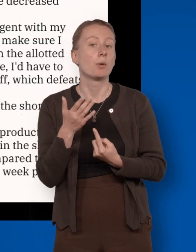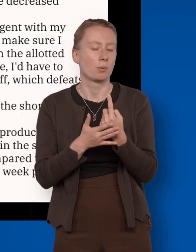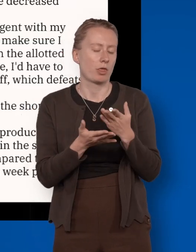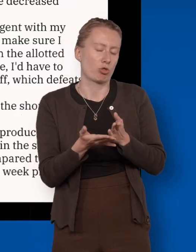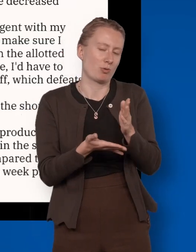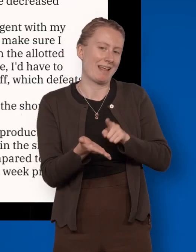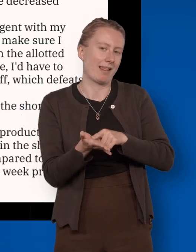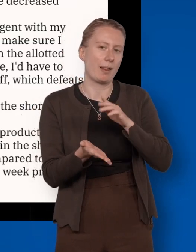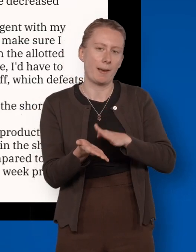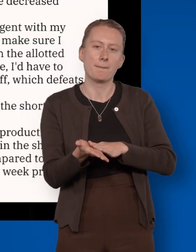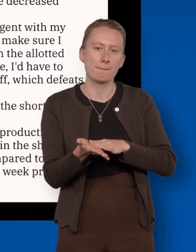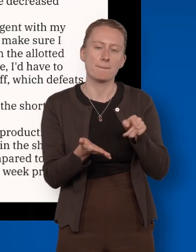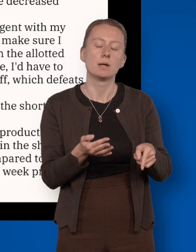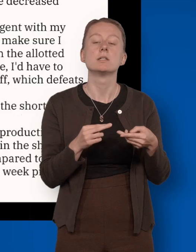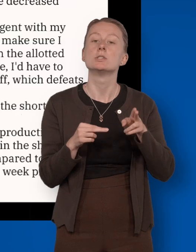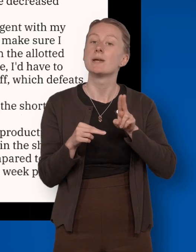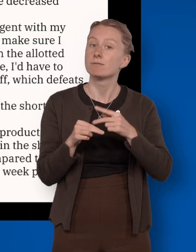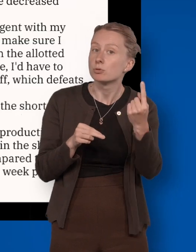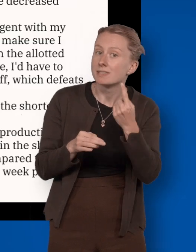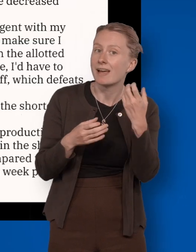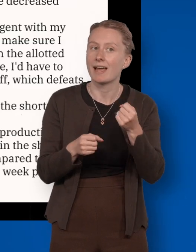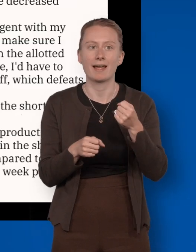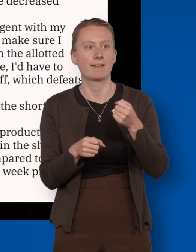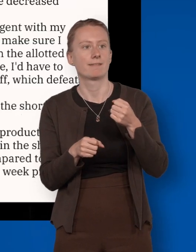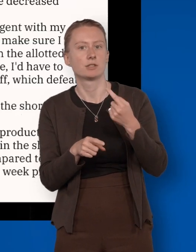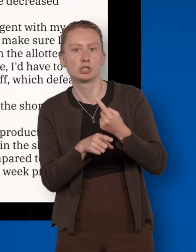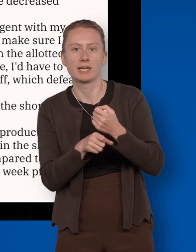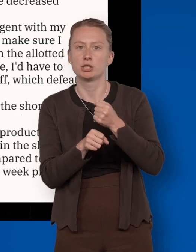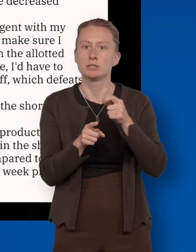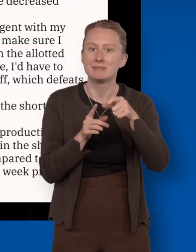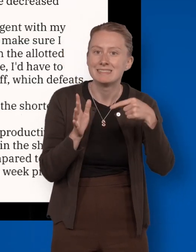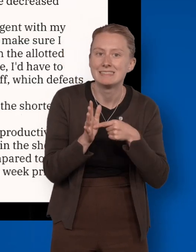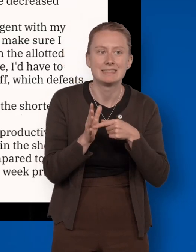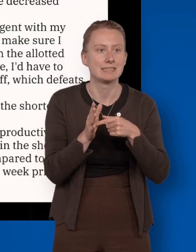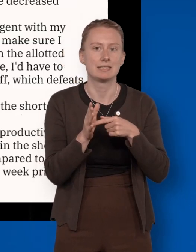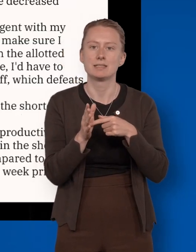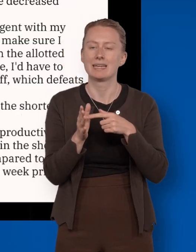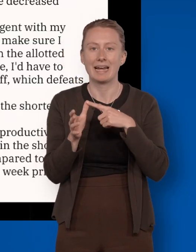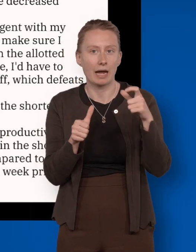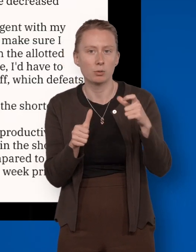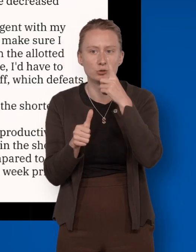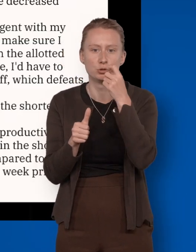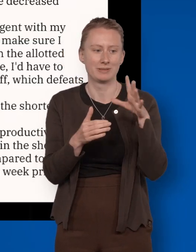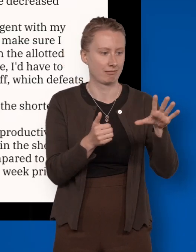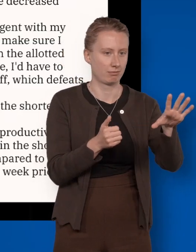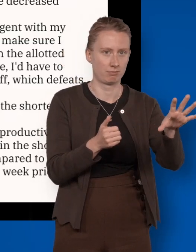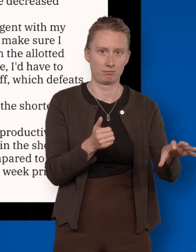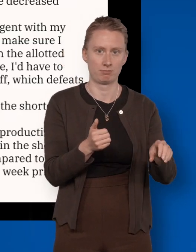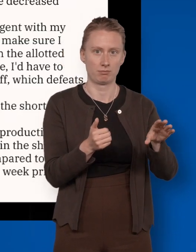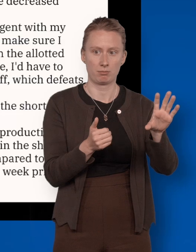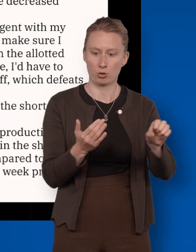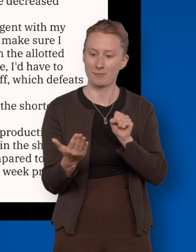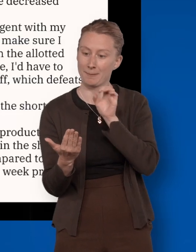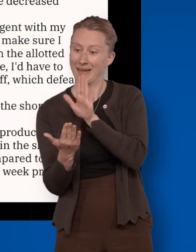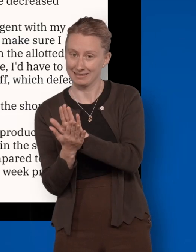this if you have a ChatGPT subscription or account. You can paste this left-hand text here into ChatGPT and